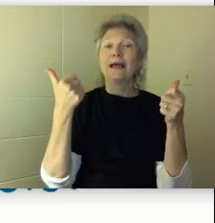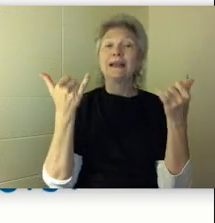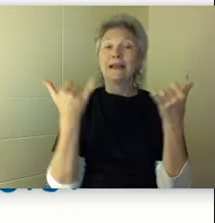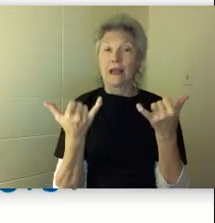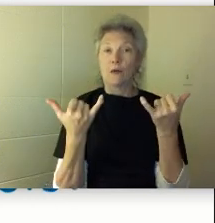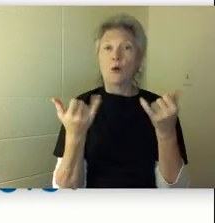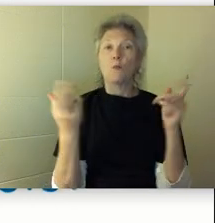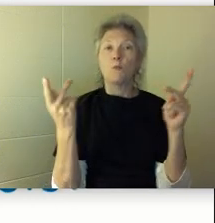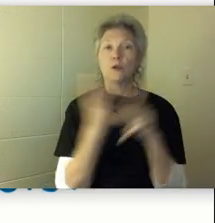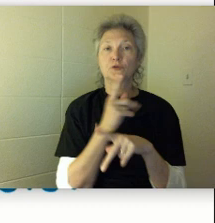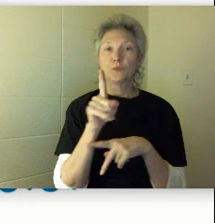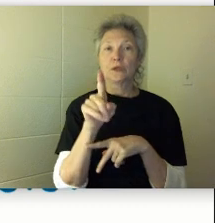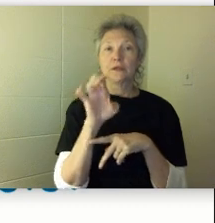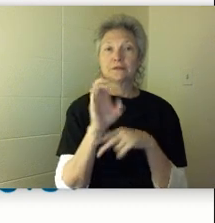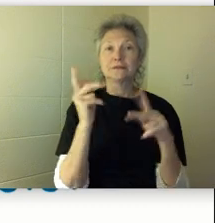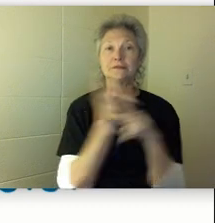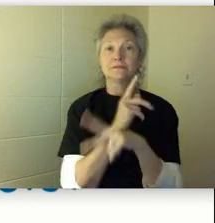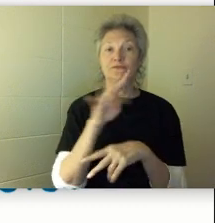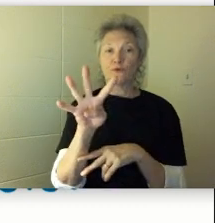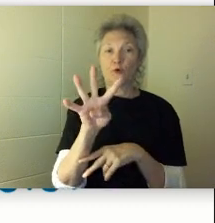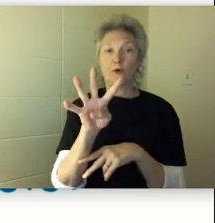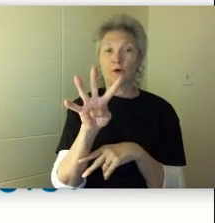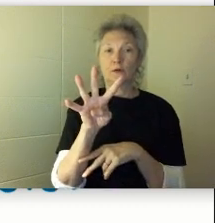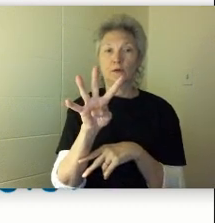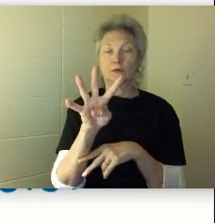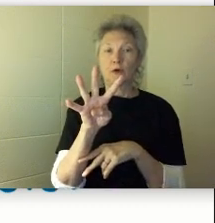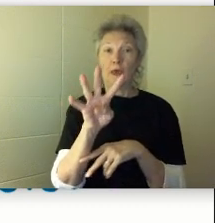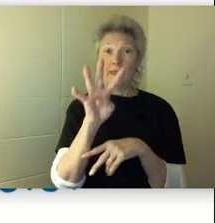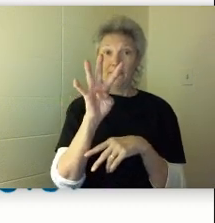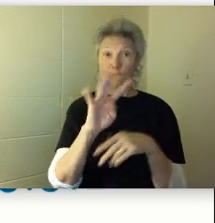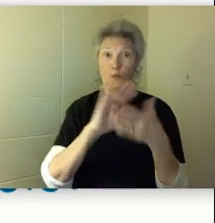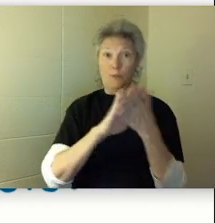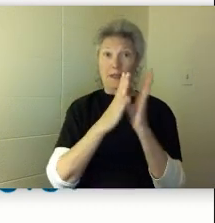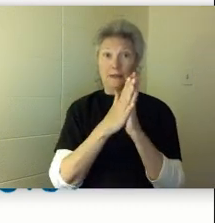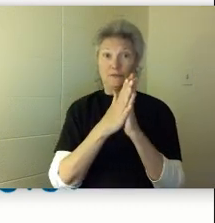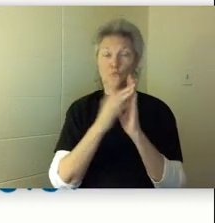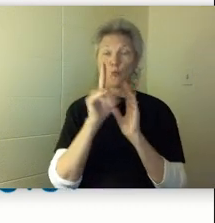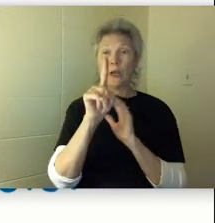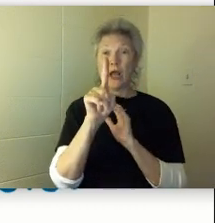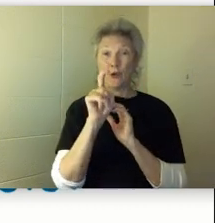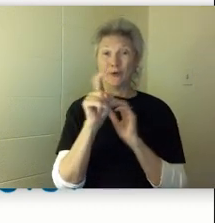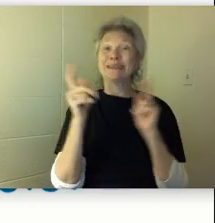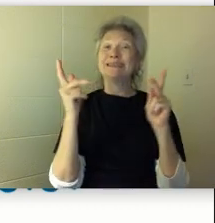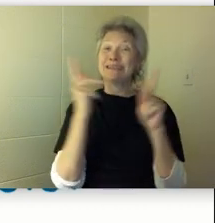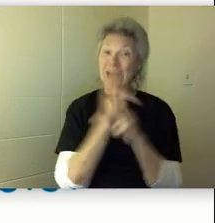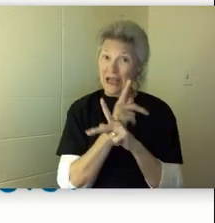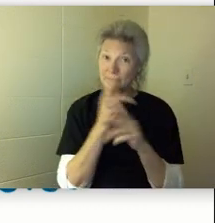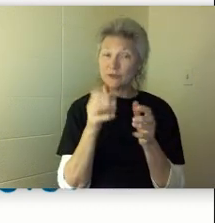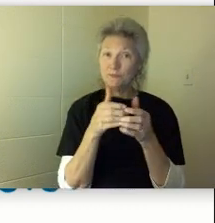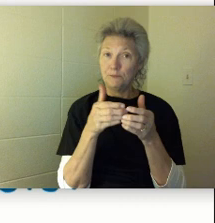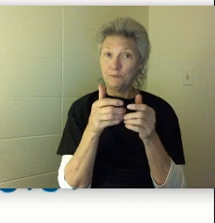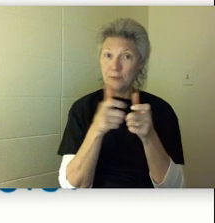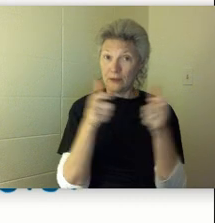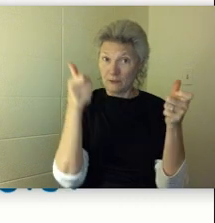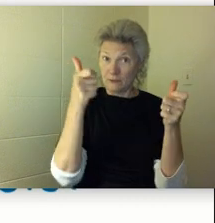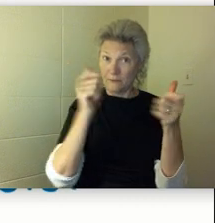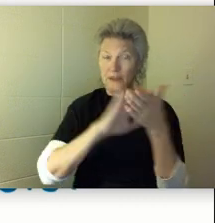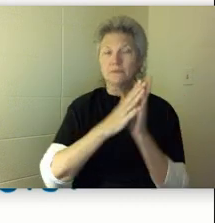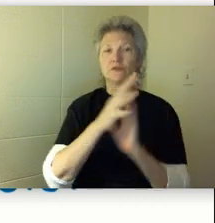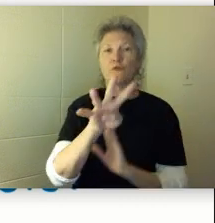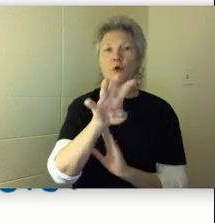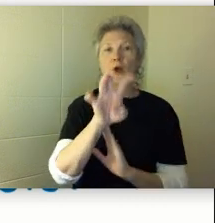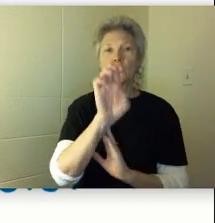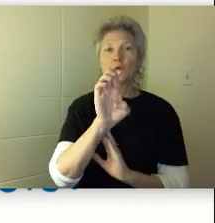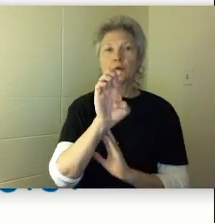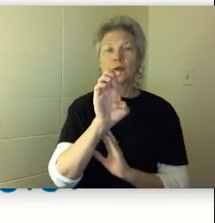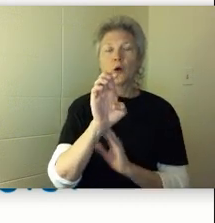the 100 times the 4. When the 4 becomes 100 times bigger, it becomes 400.